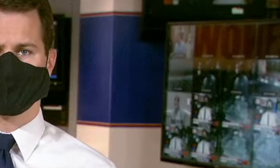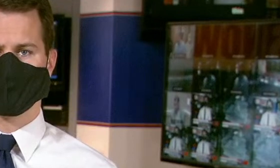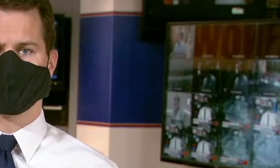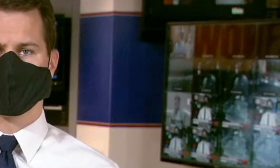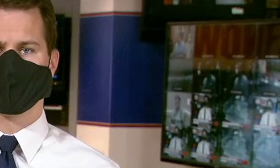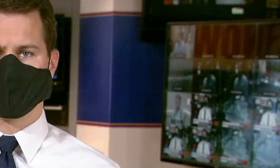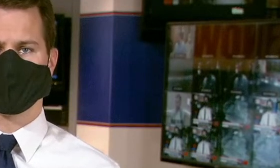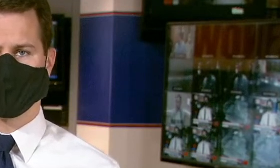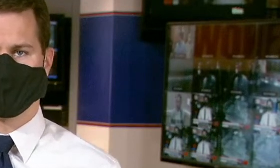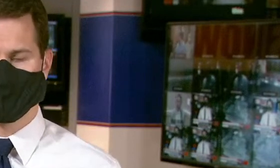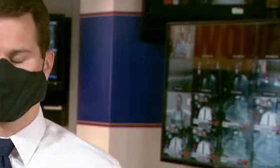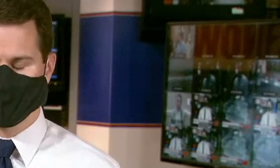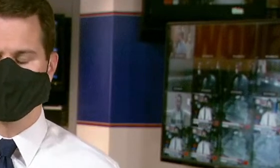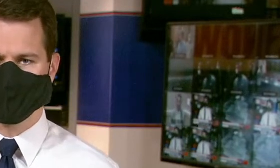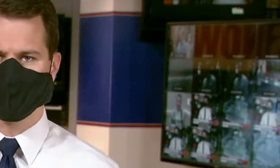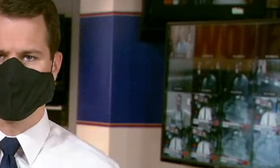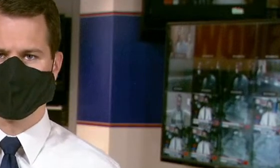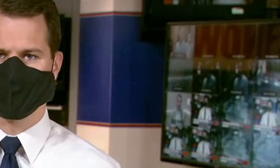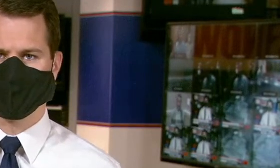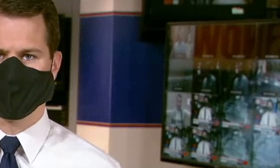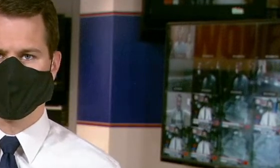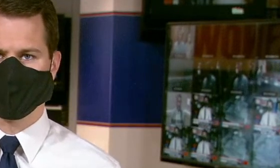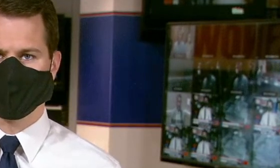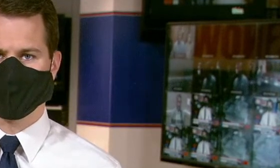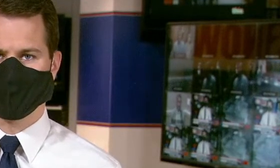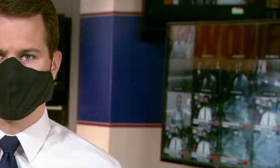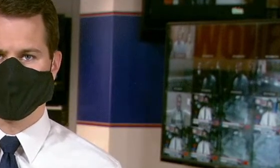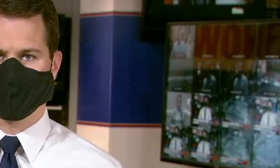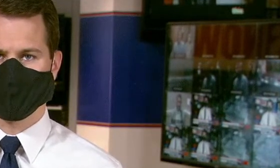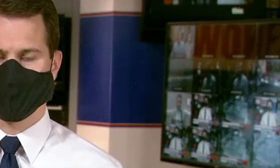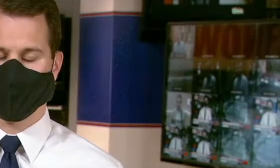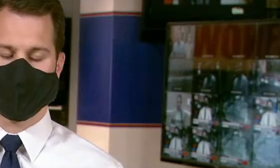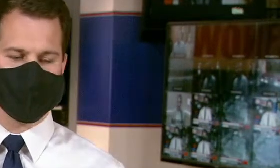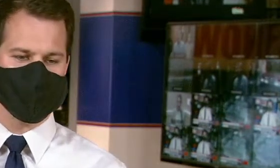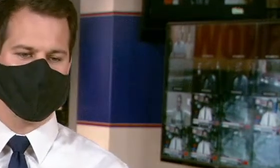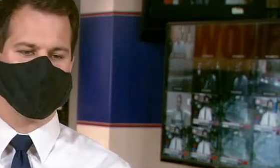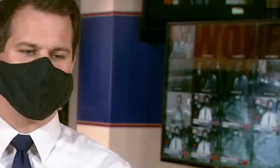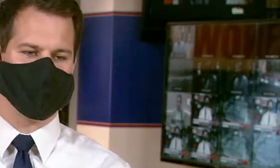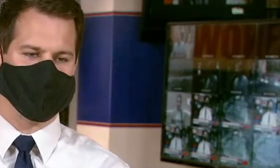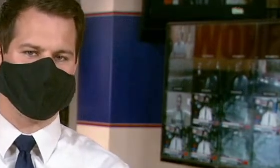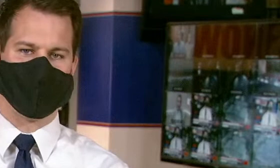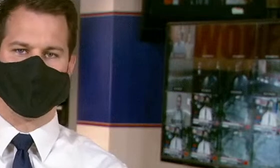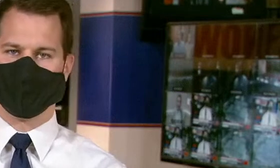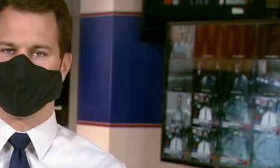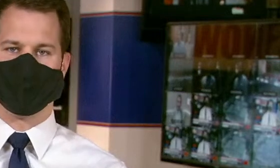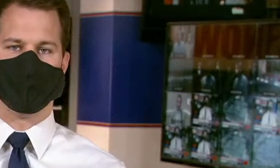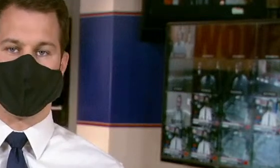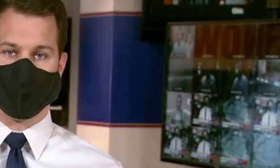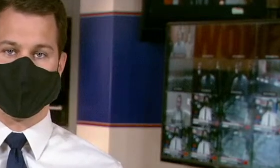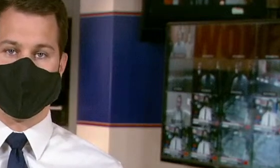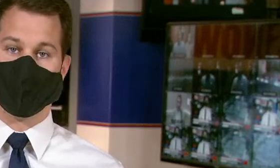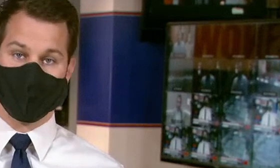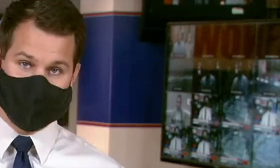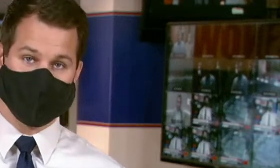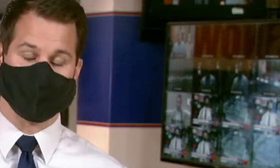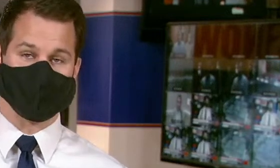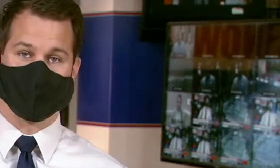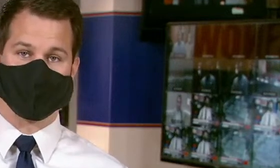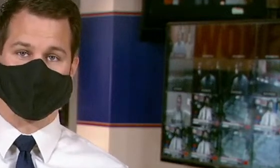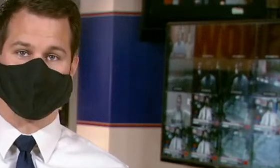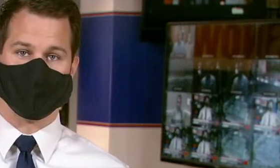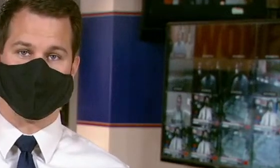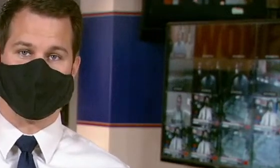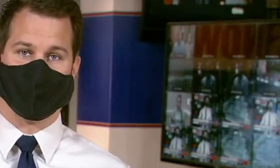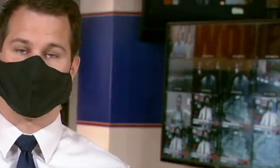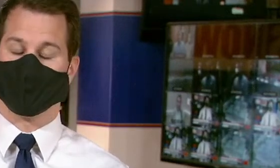every Thursday. Are you hearing anything about changes here in Central Ohio? Well, we do know that we've been in alert level 3, the red level,